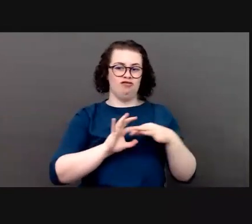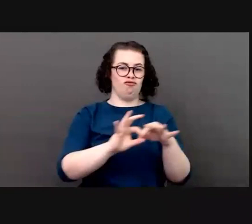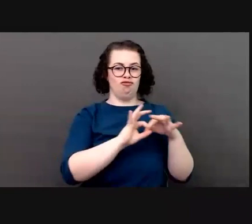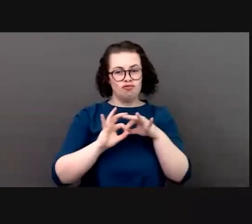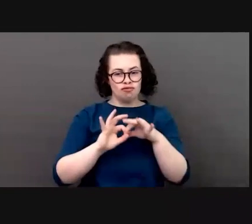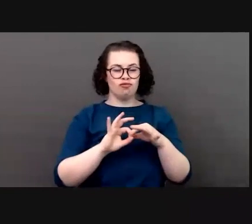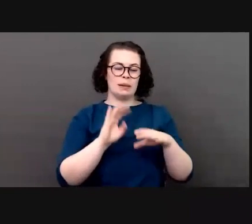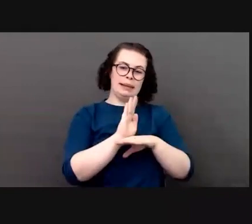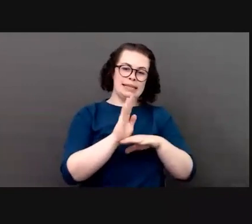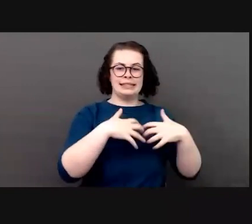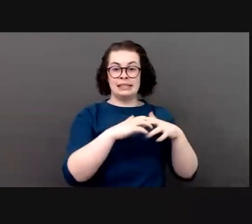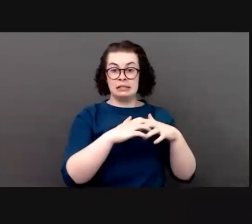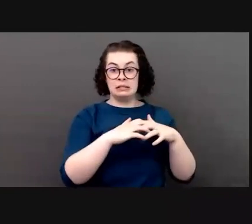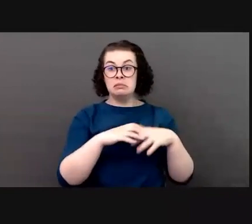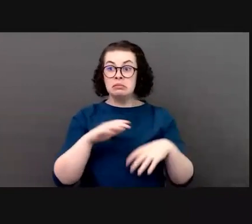connect.